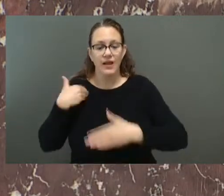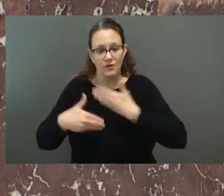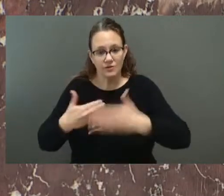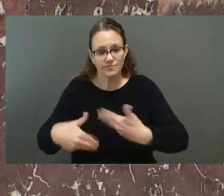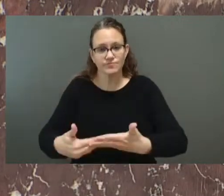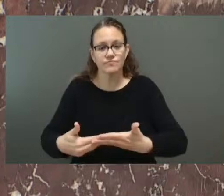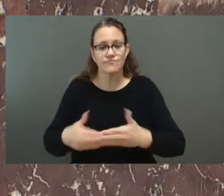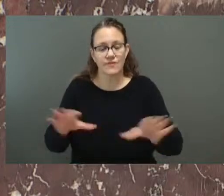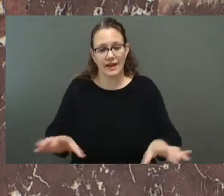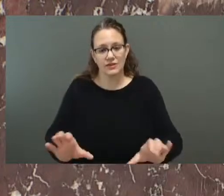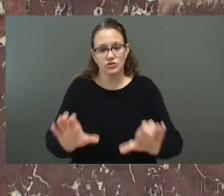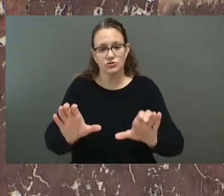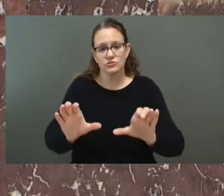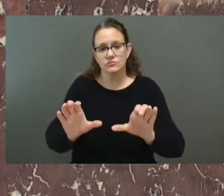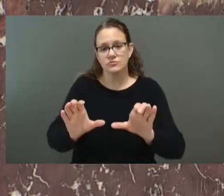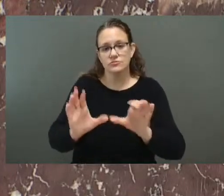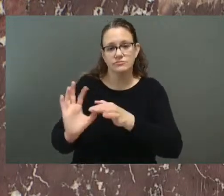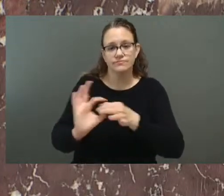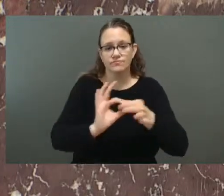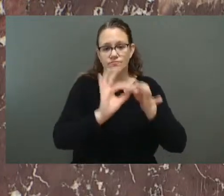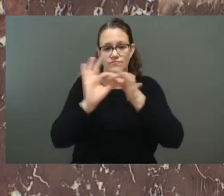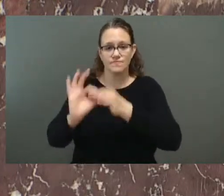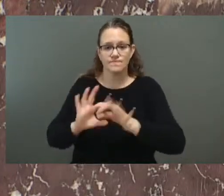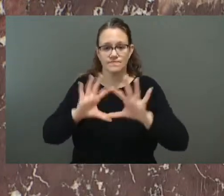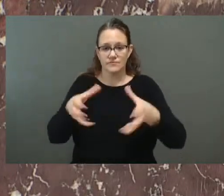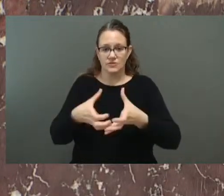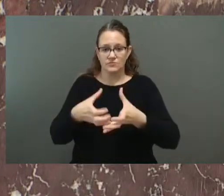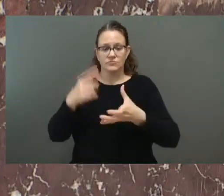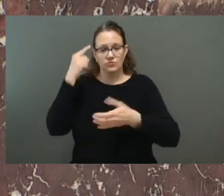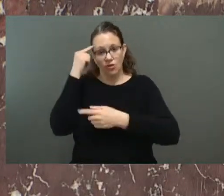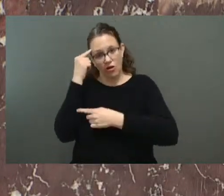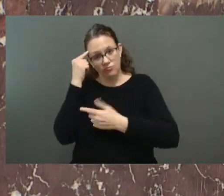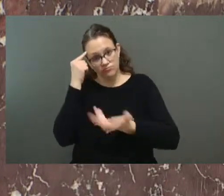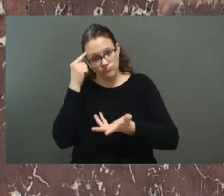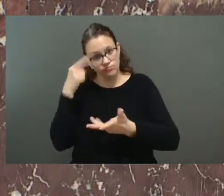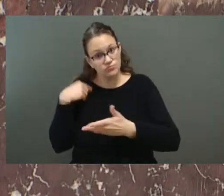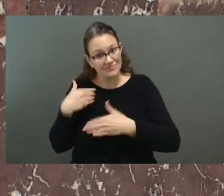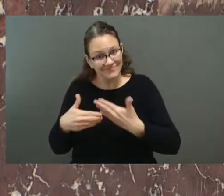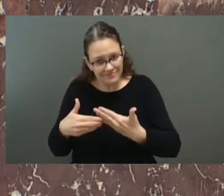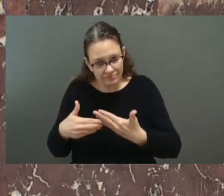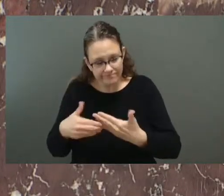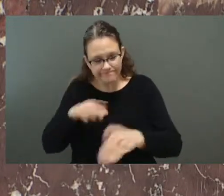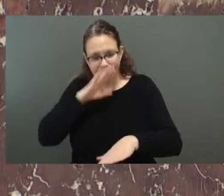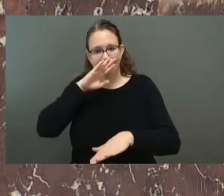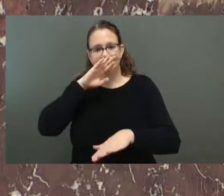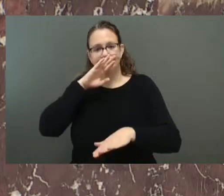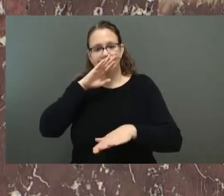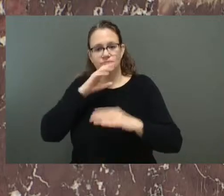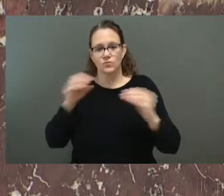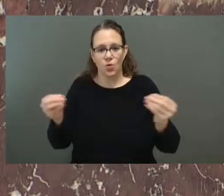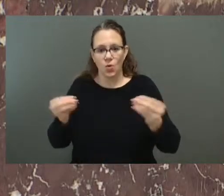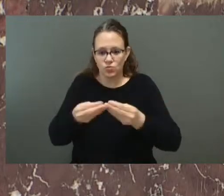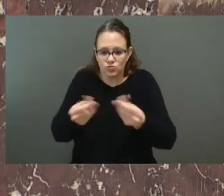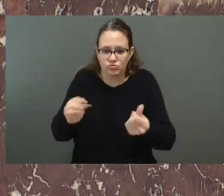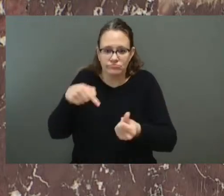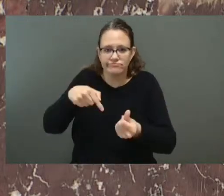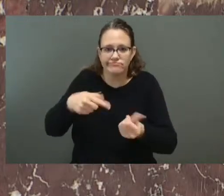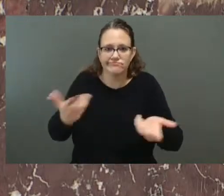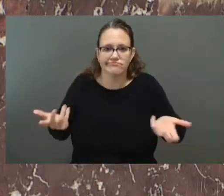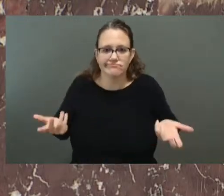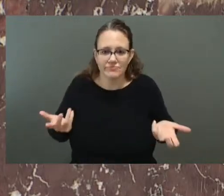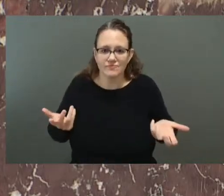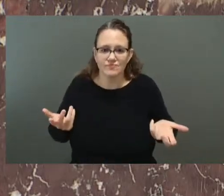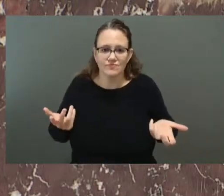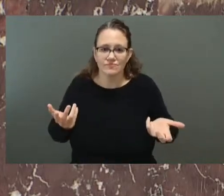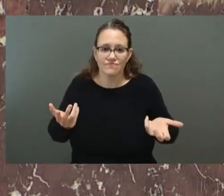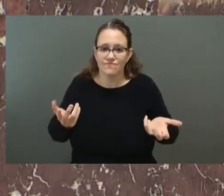growing communities in the Sea to Sky corridor. However, so far I've been disappointed. There's no question that these lack of transit services hurt kids, families, businesses, and